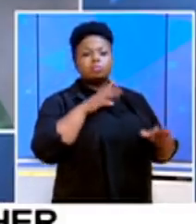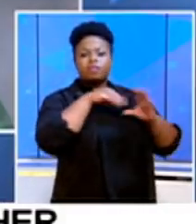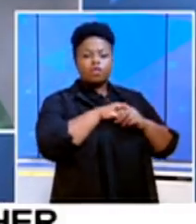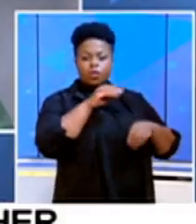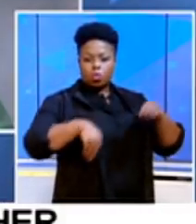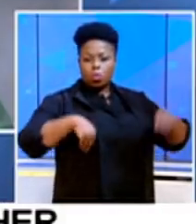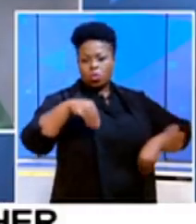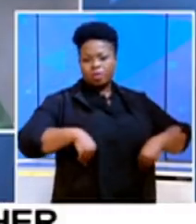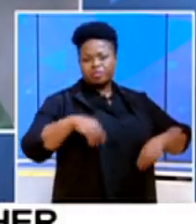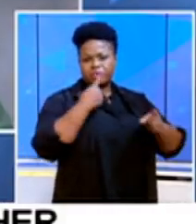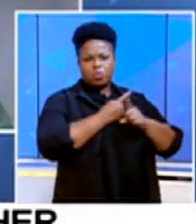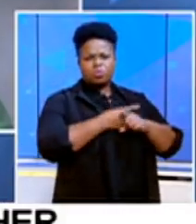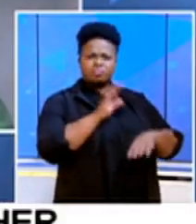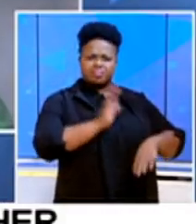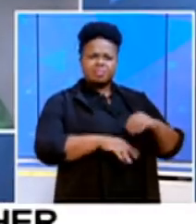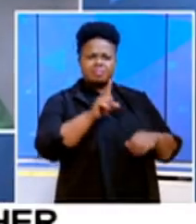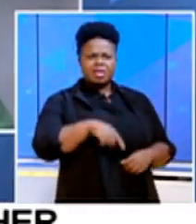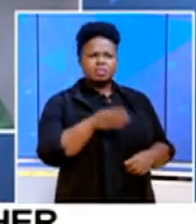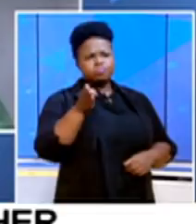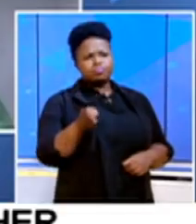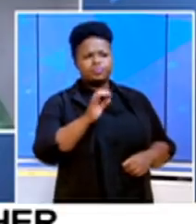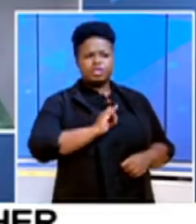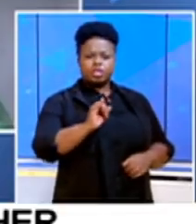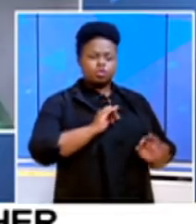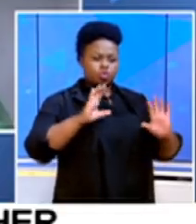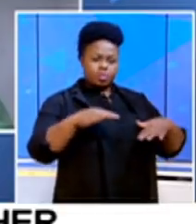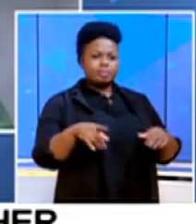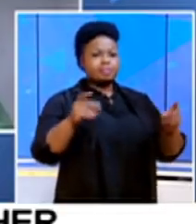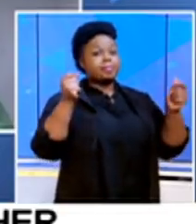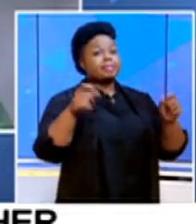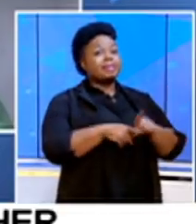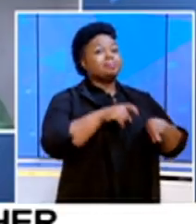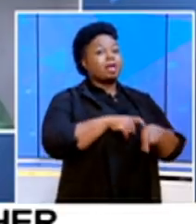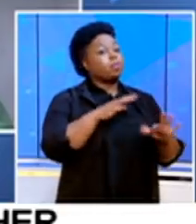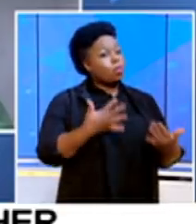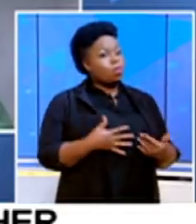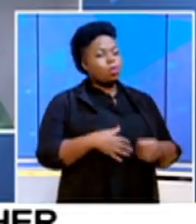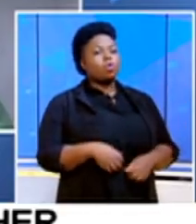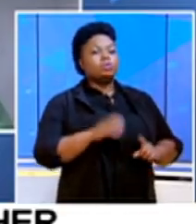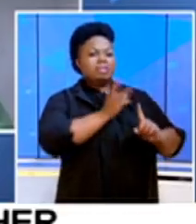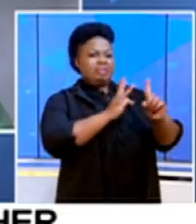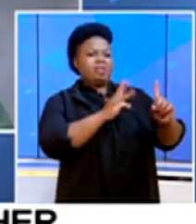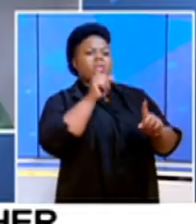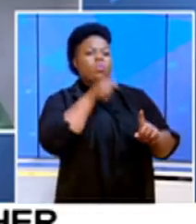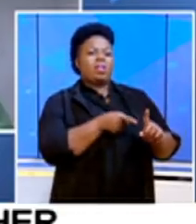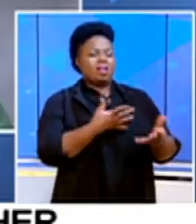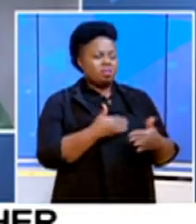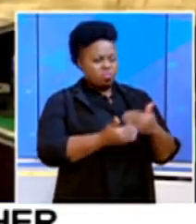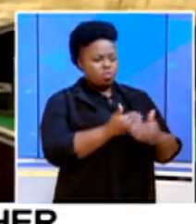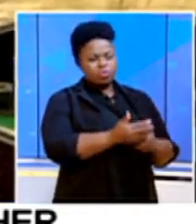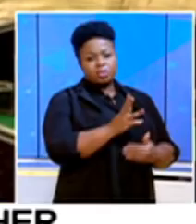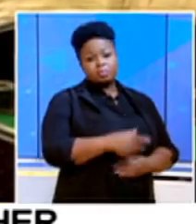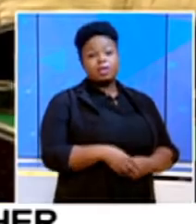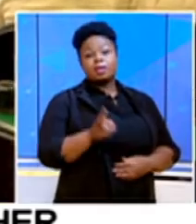in corrupt practices accounts to the Integrity Committee immediately or faces DC processes. And also